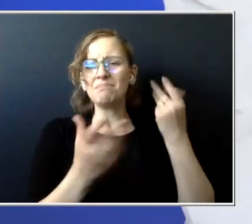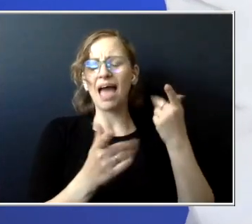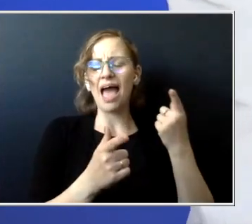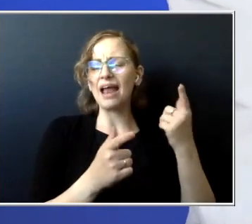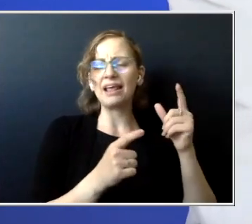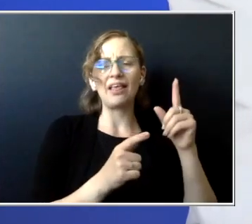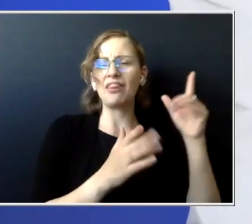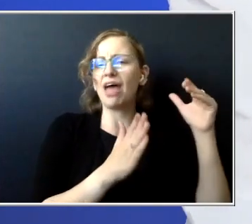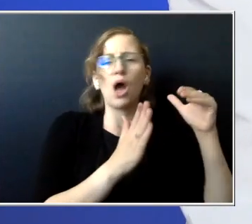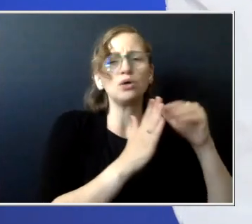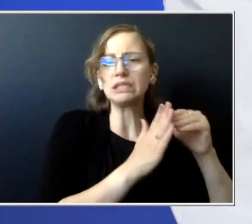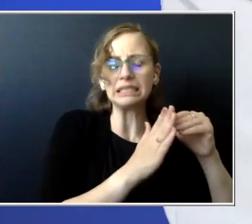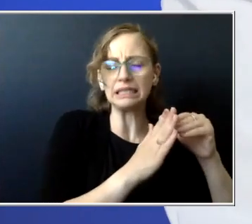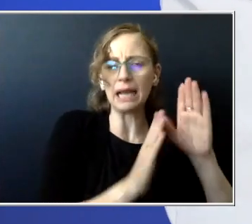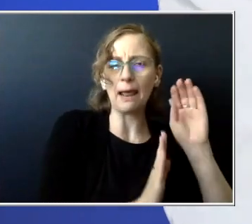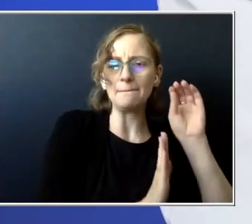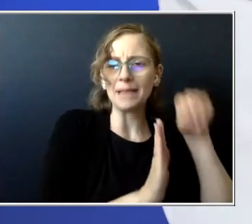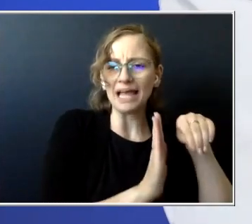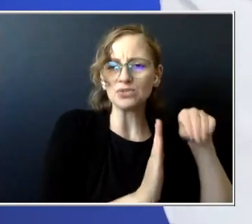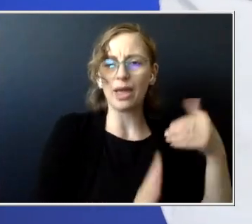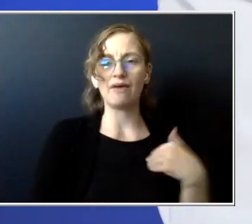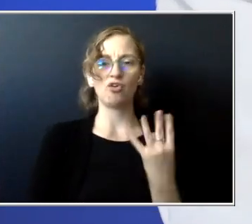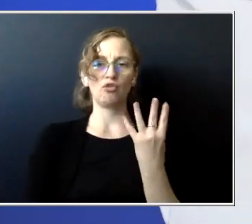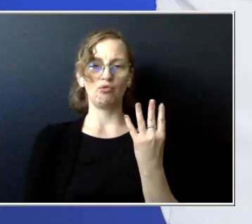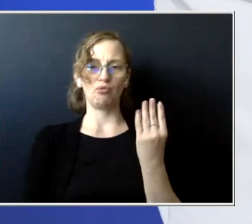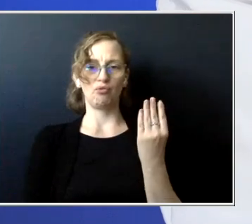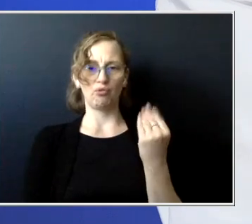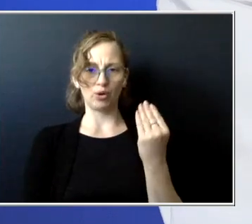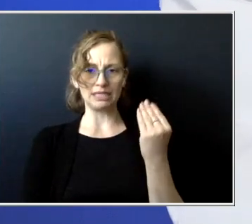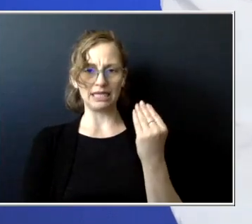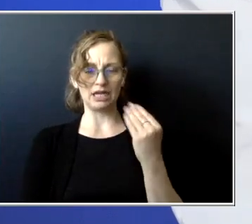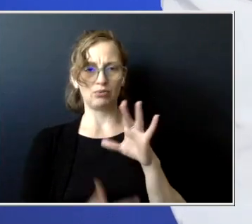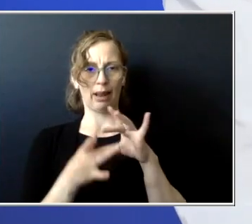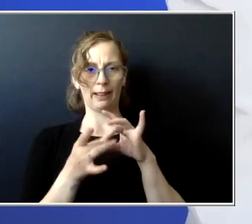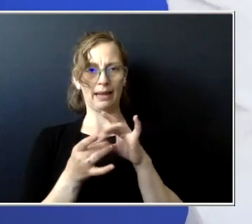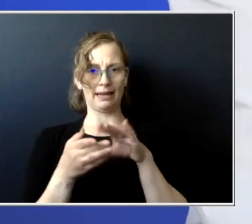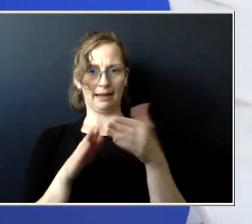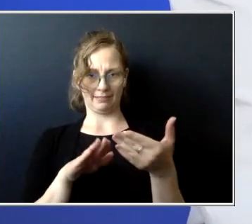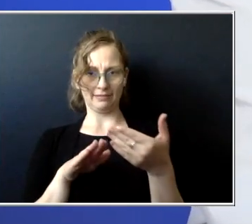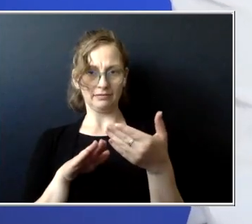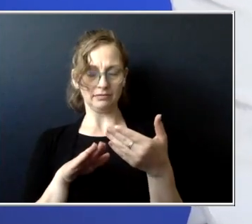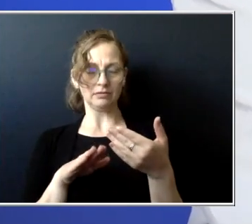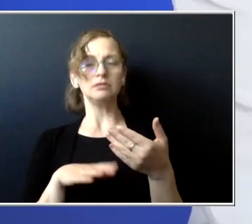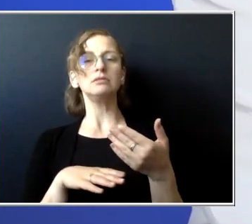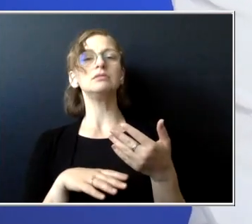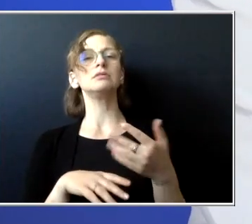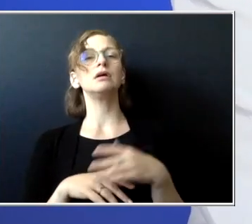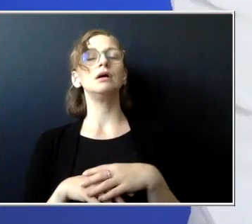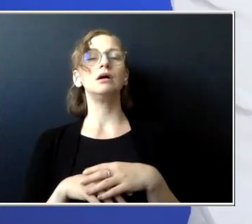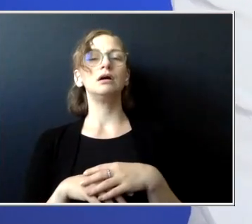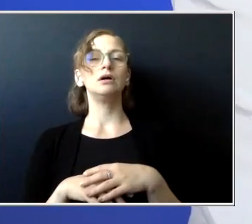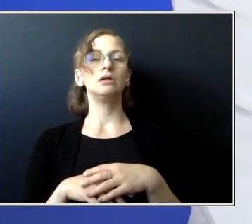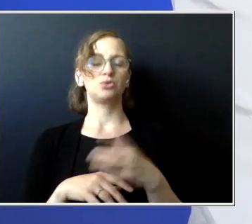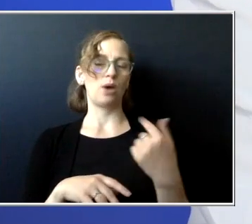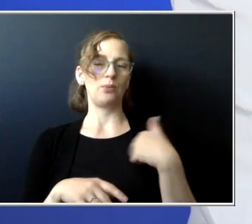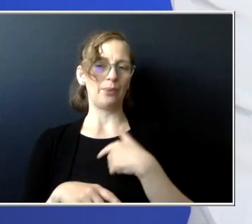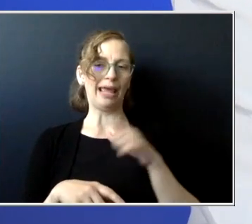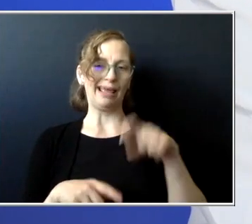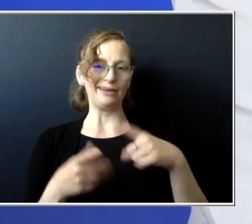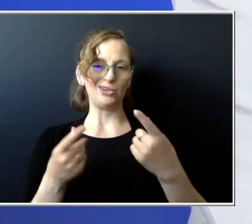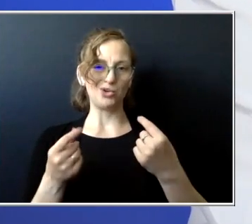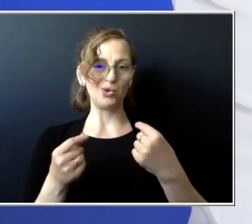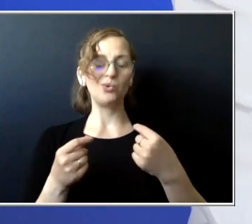related deaths related to what had to be done to correct the problem largely, but compression of this outflow graft